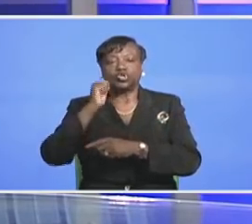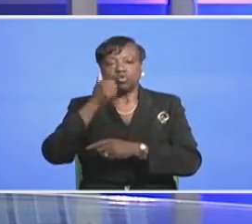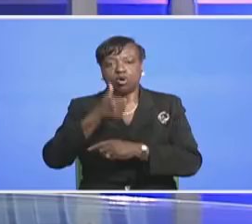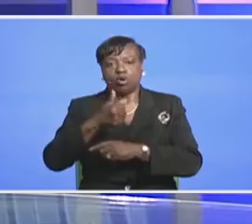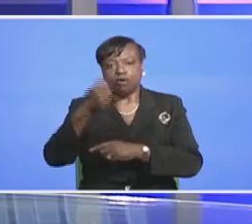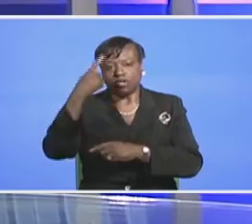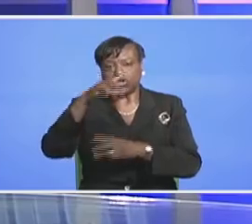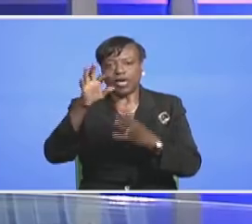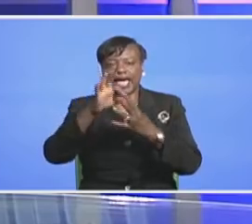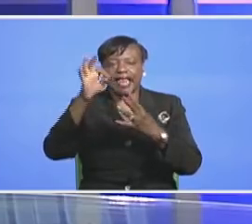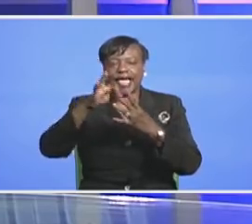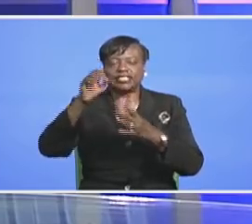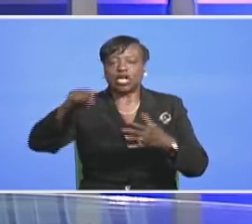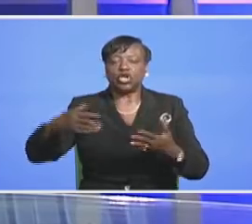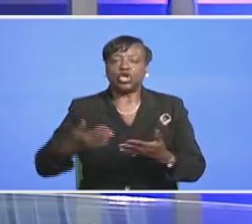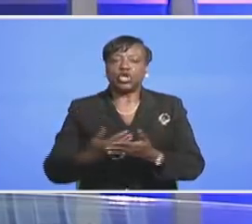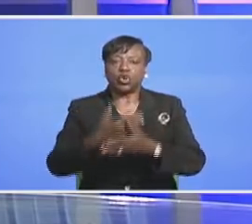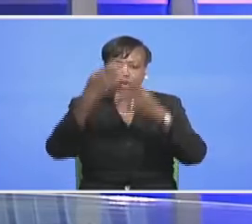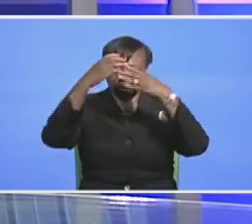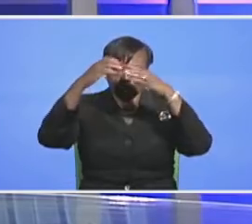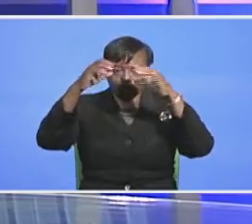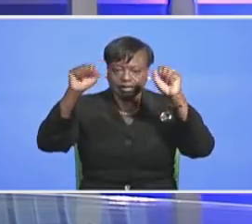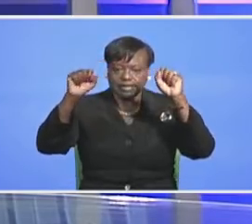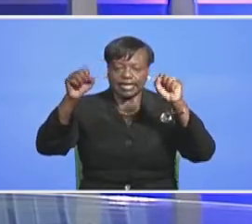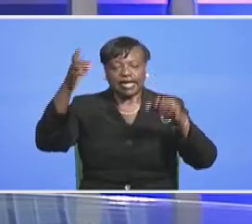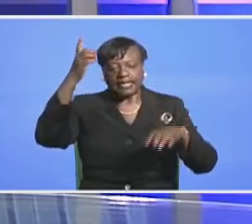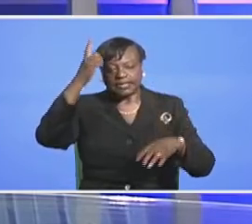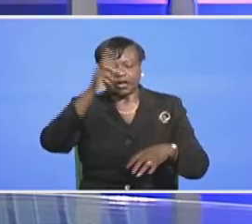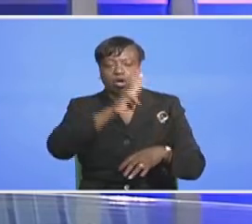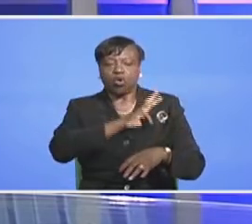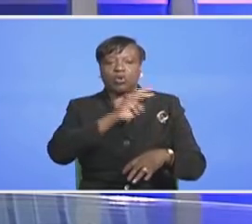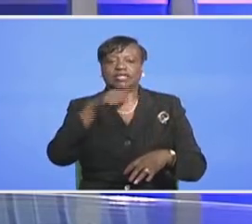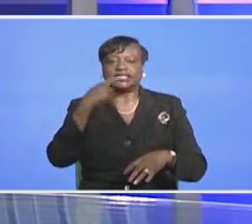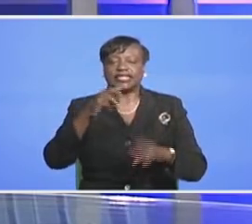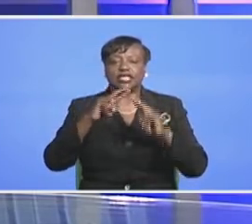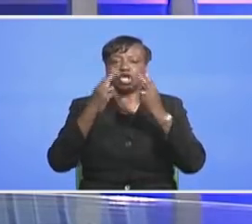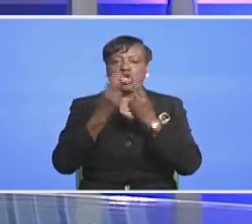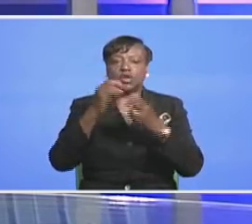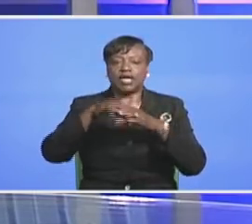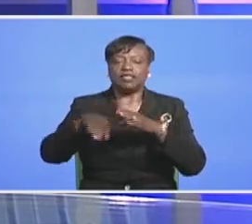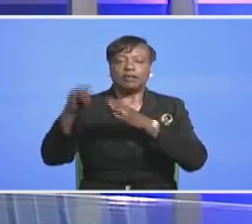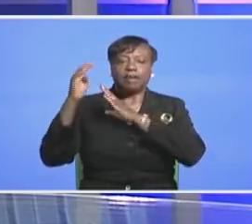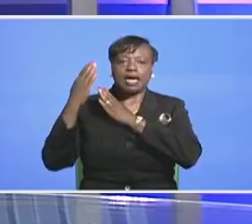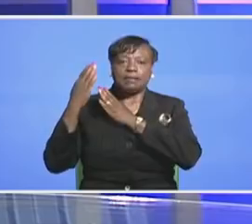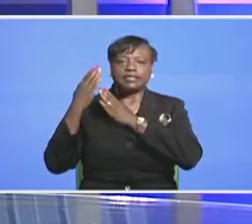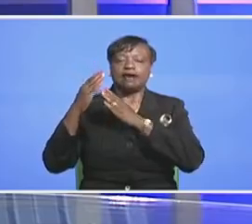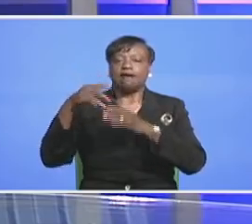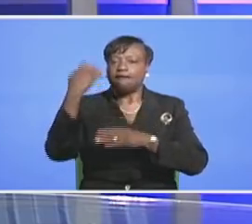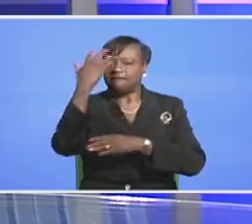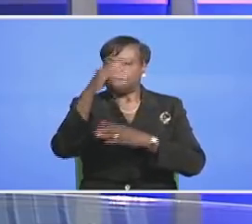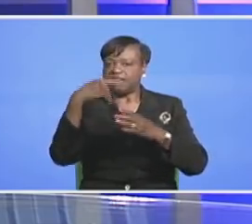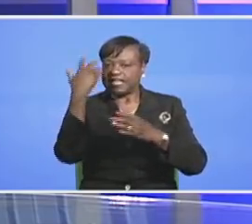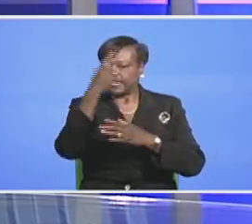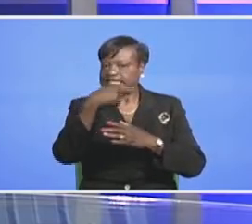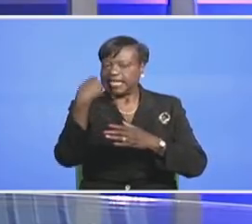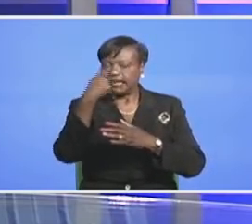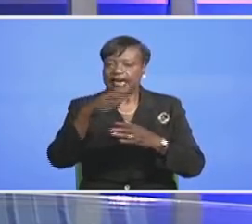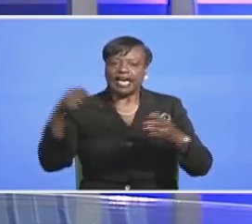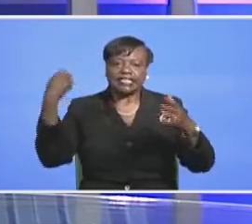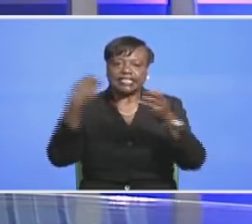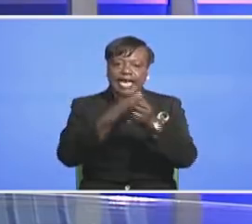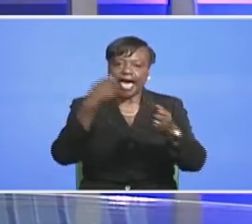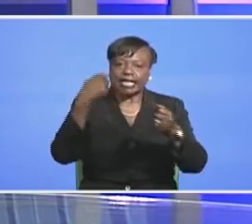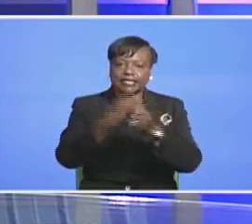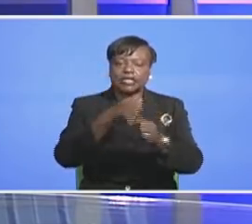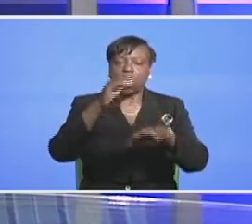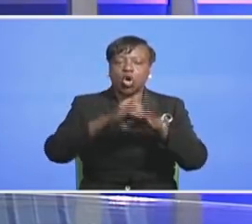presidential candidate Darren Wood says unions in the Bahamas are facing attacks on various fronts, but says they must continue to advocate